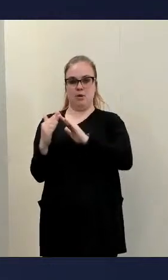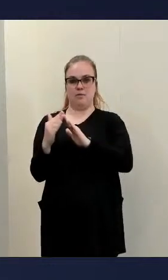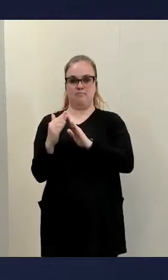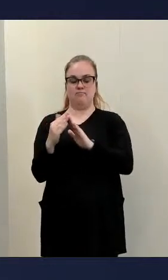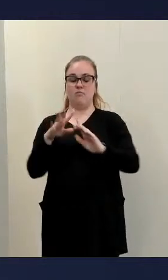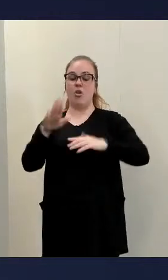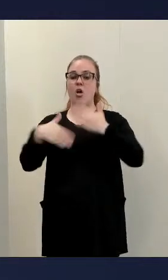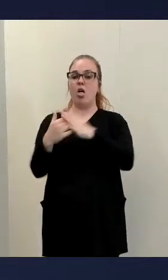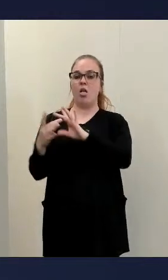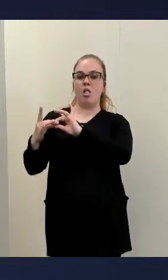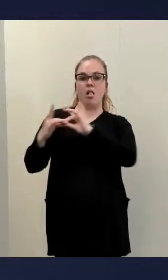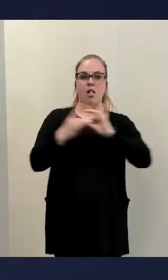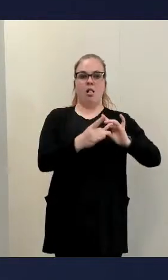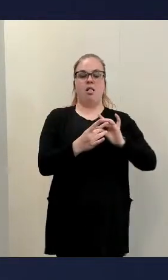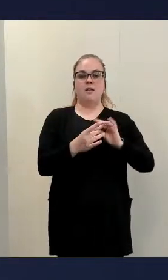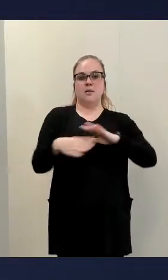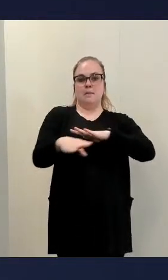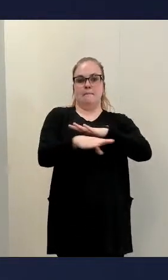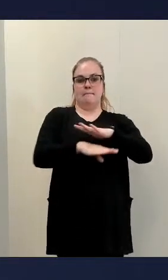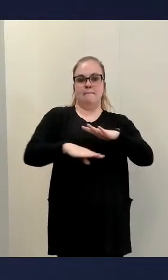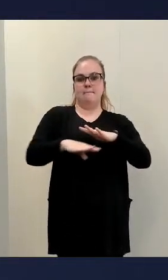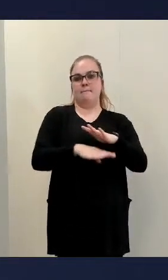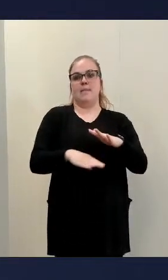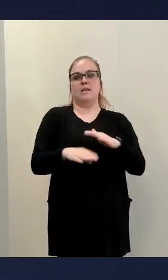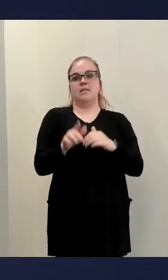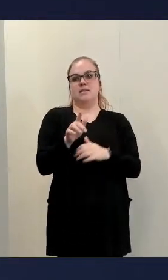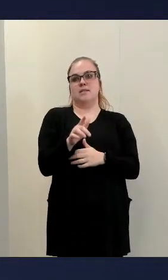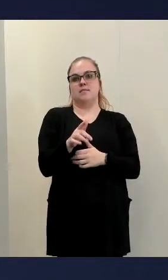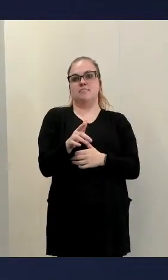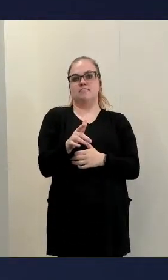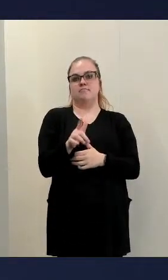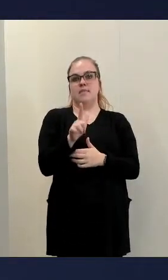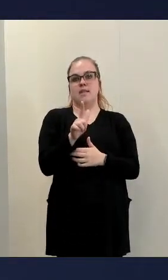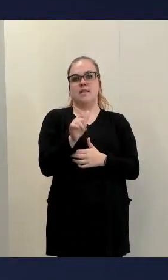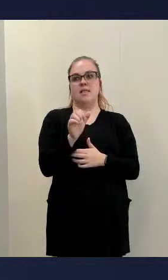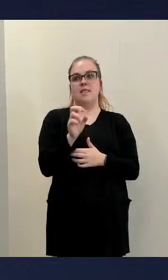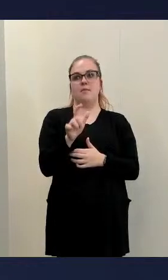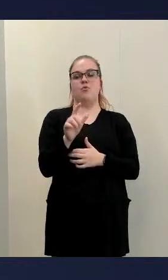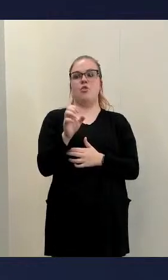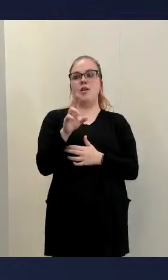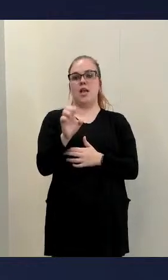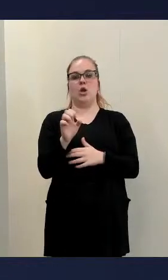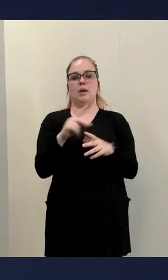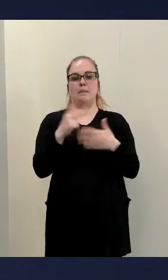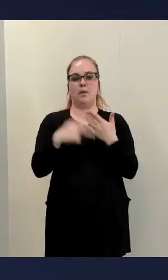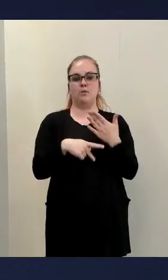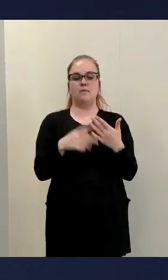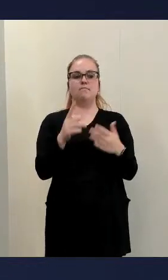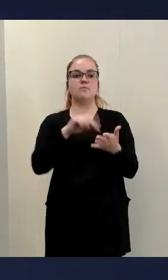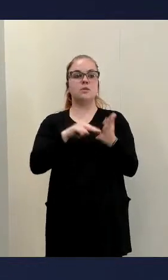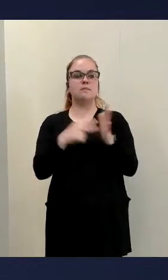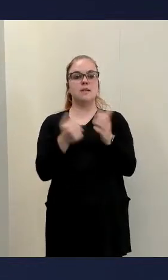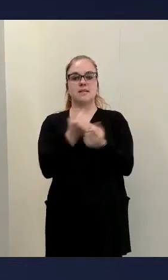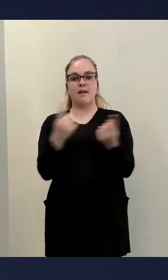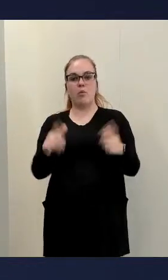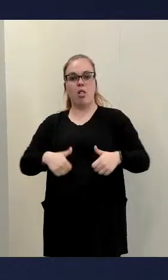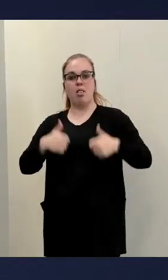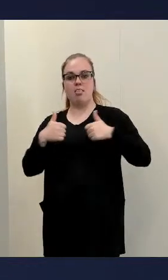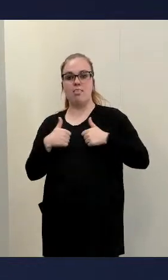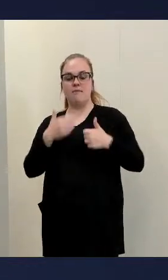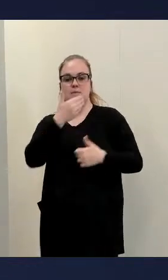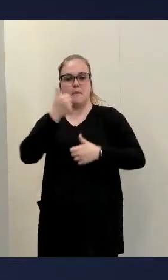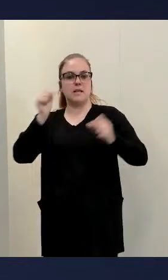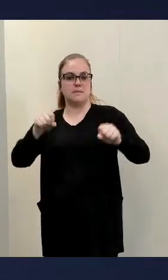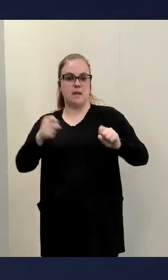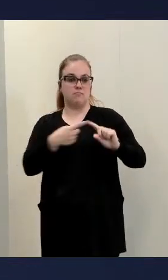comes down to our basic themes of our Live Well Erie program, which is to ensure everyone lives their best life possible, from the